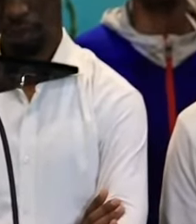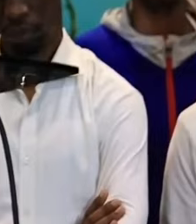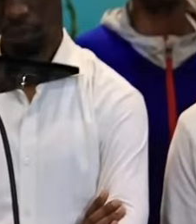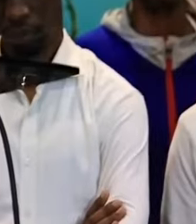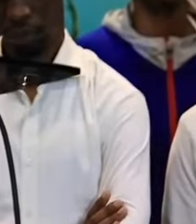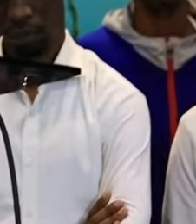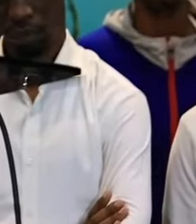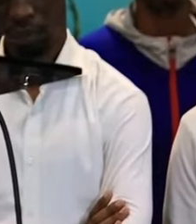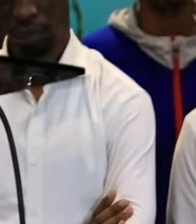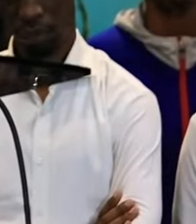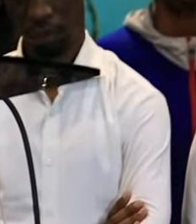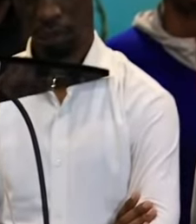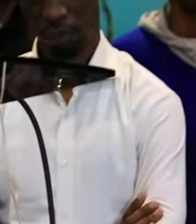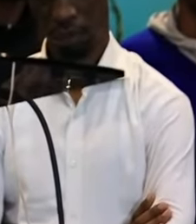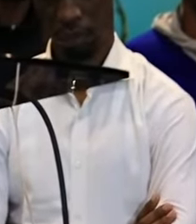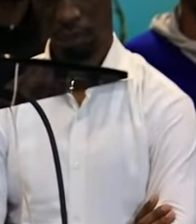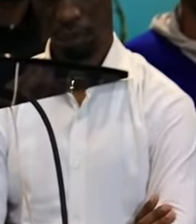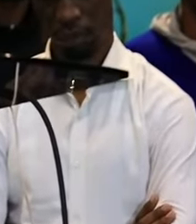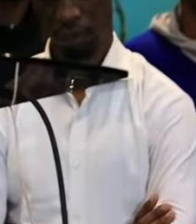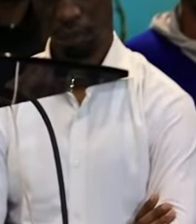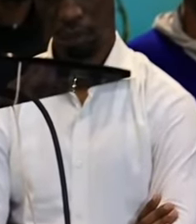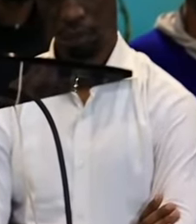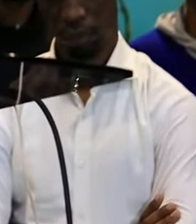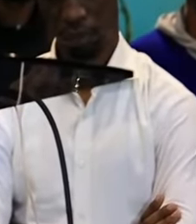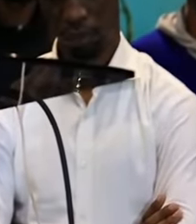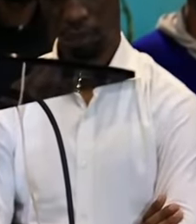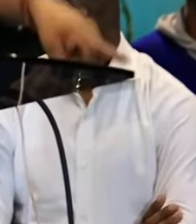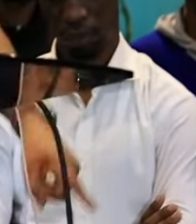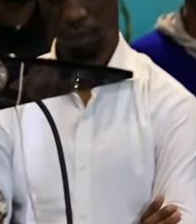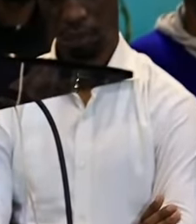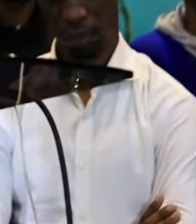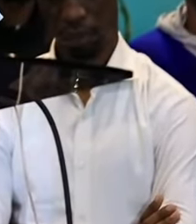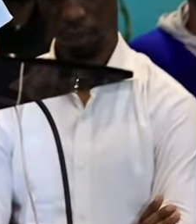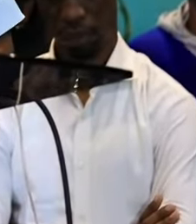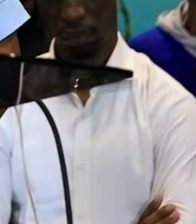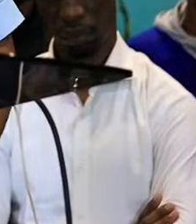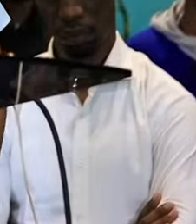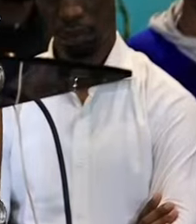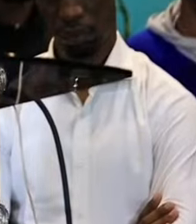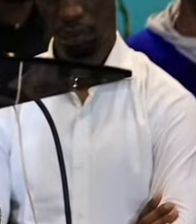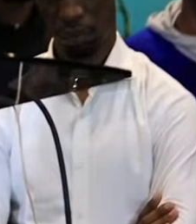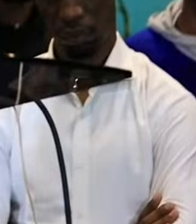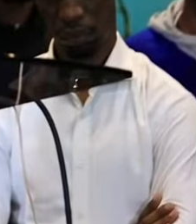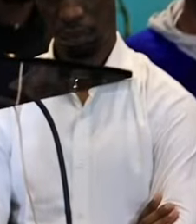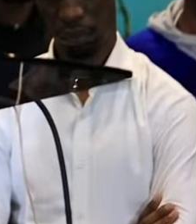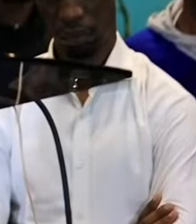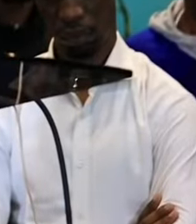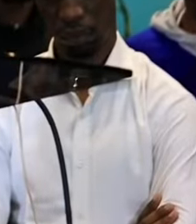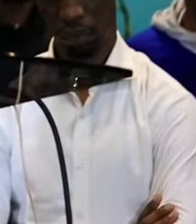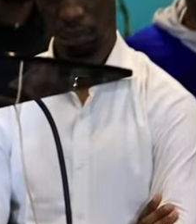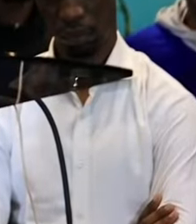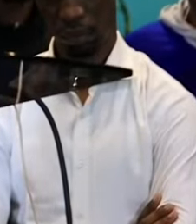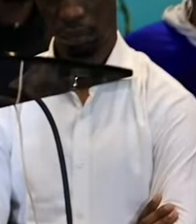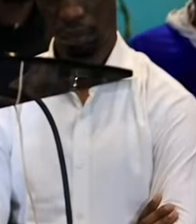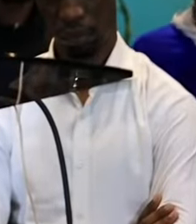have no relationship with this God. The way I'm living my life, I want to give my life to